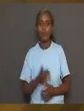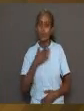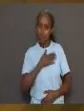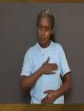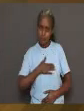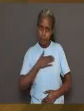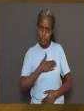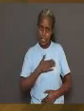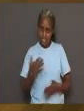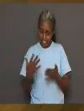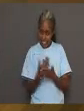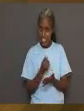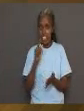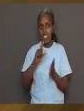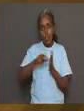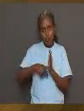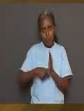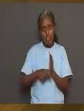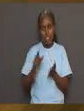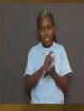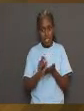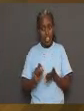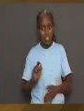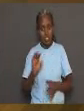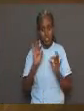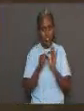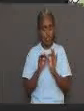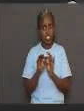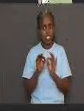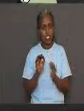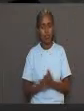Please take a moment and write your definition down.